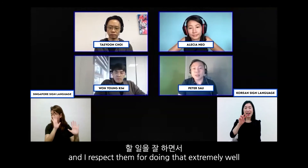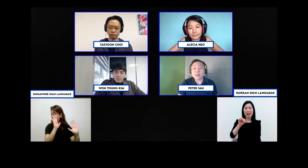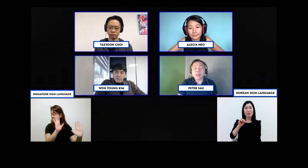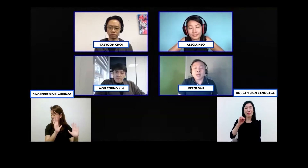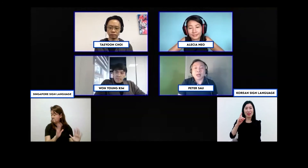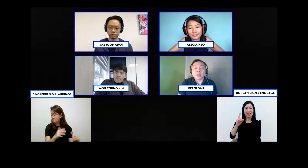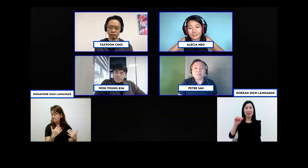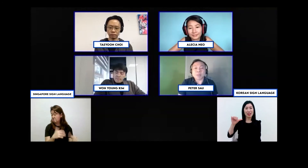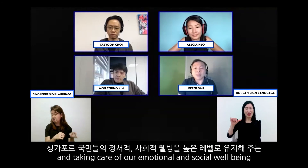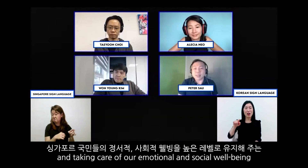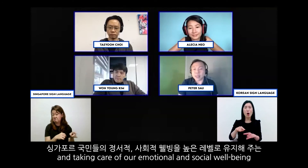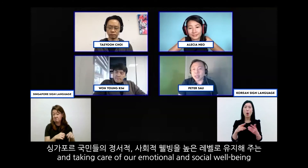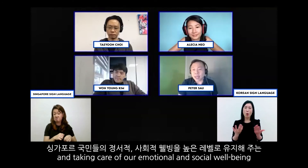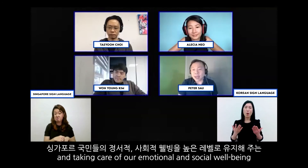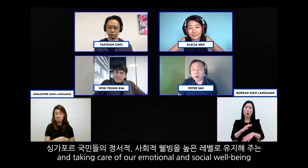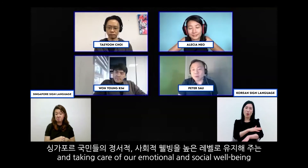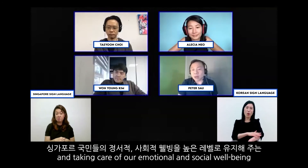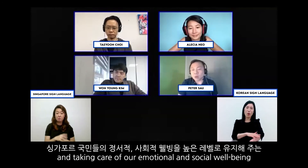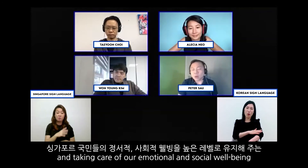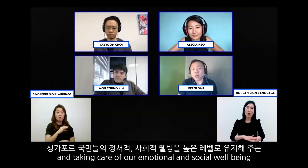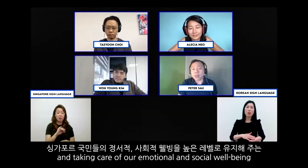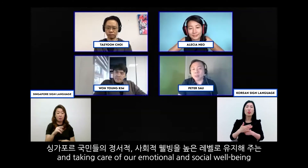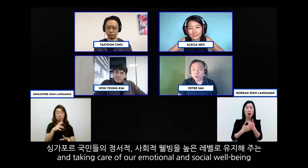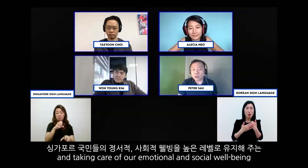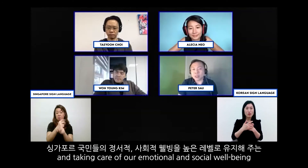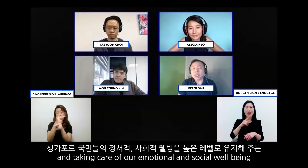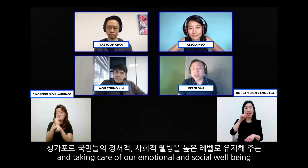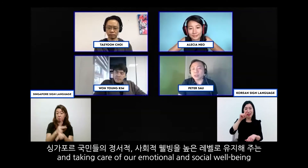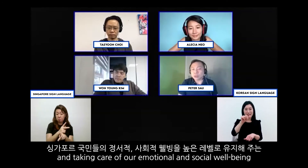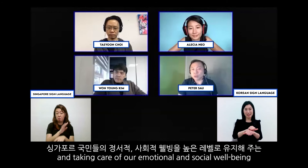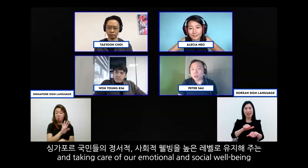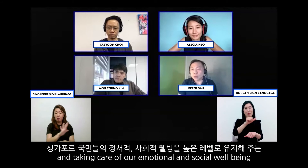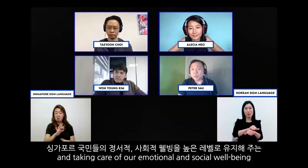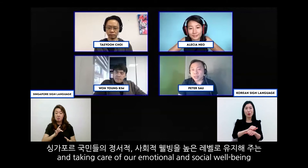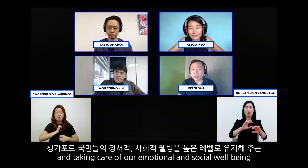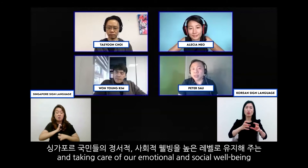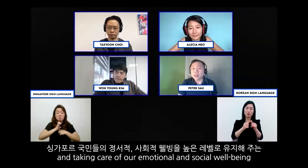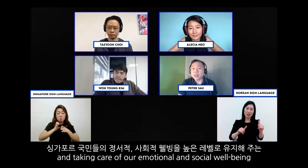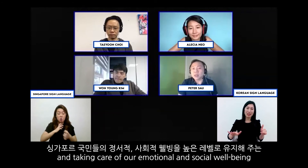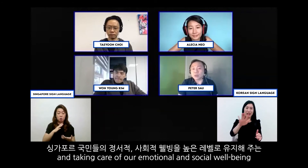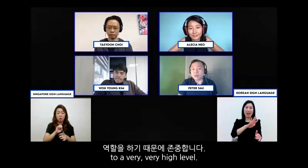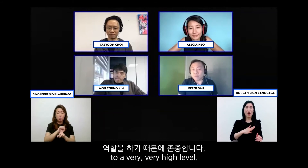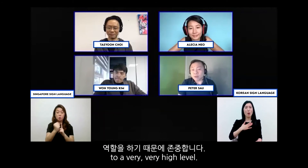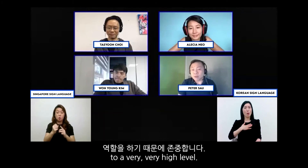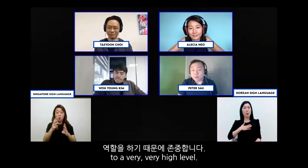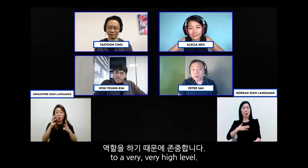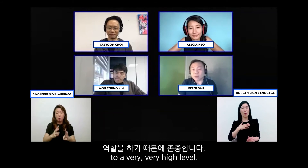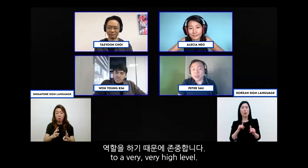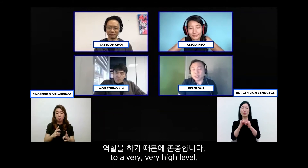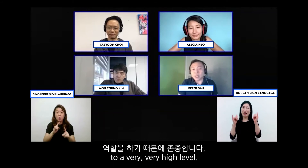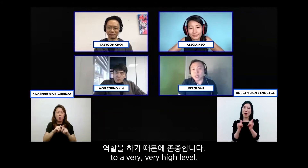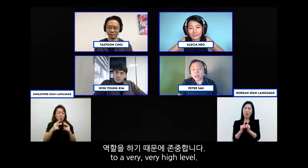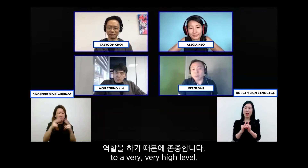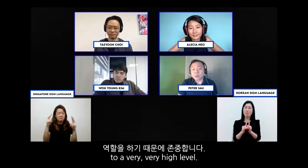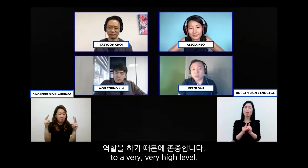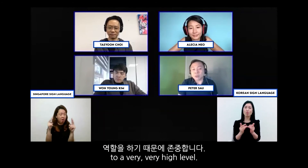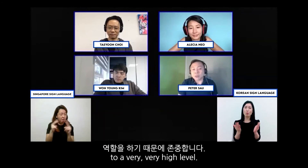well and taking care of our emotional and social well-being to a very, very